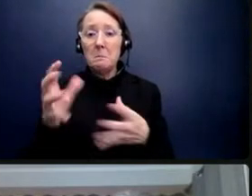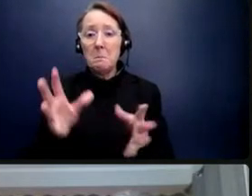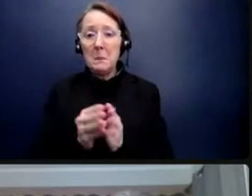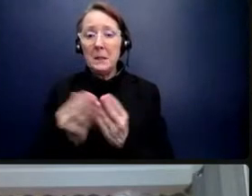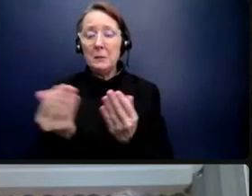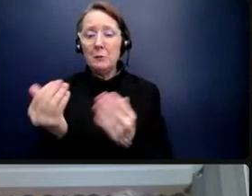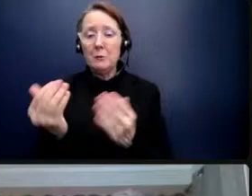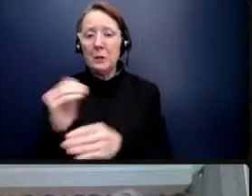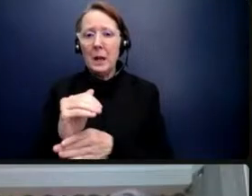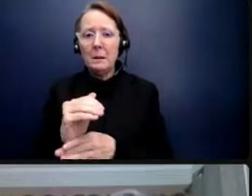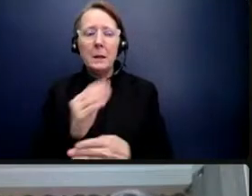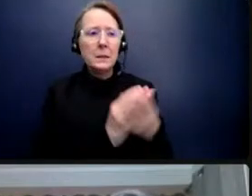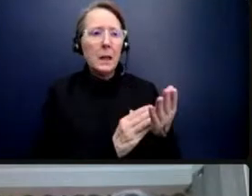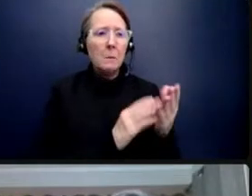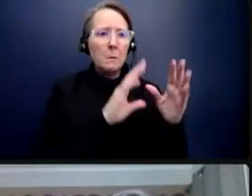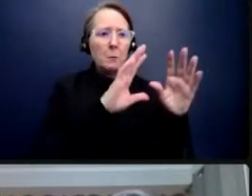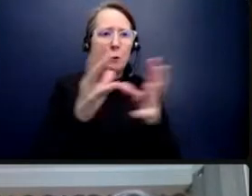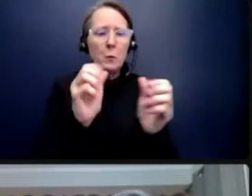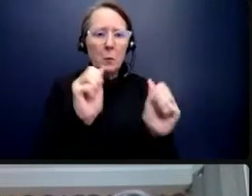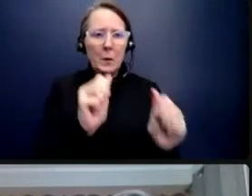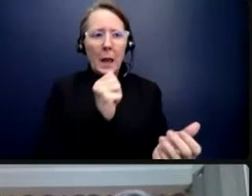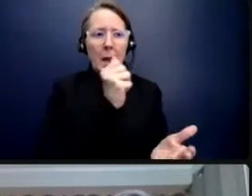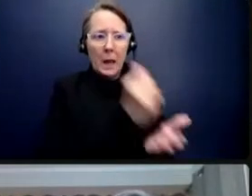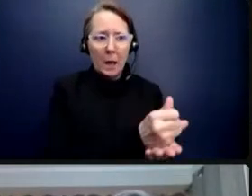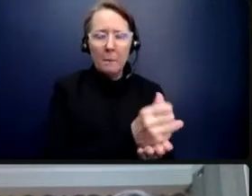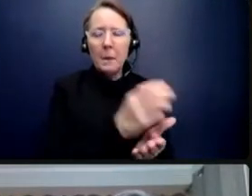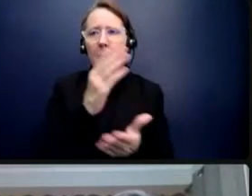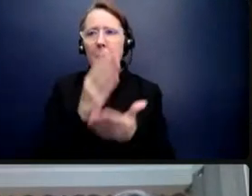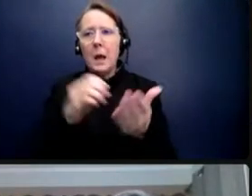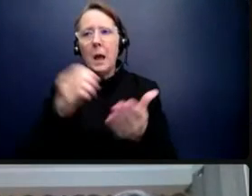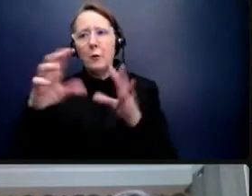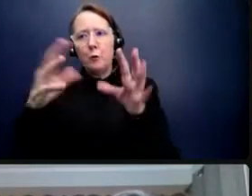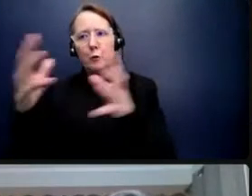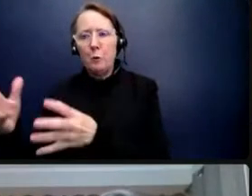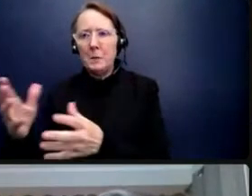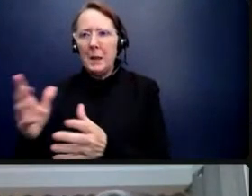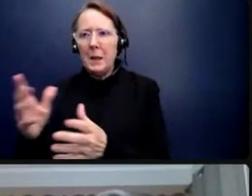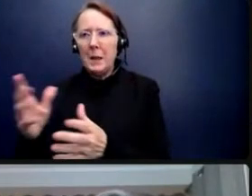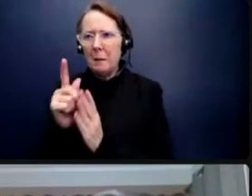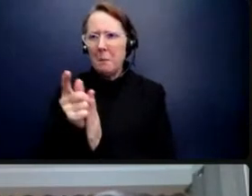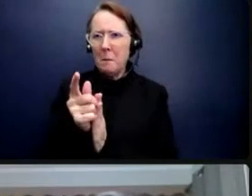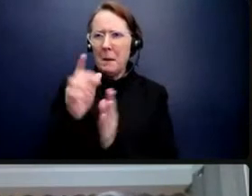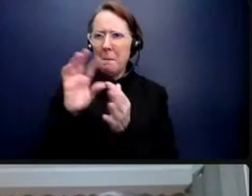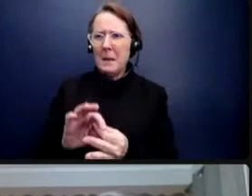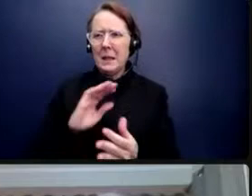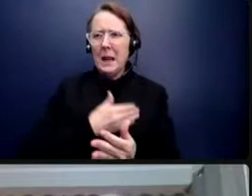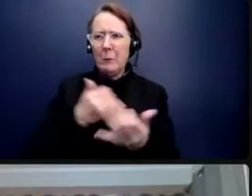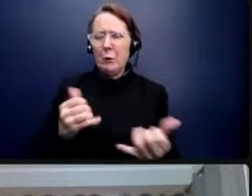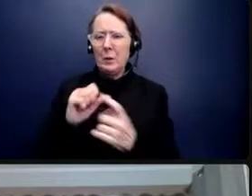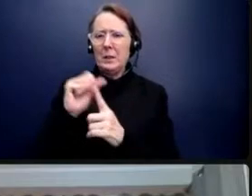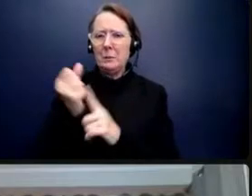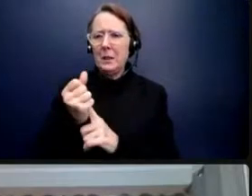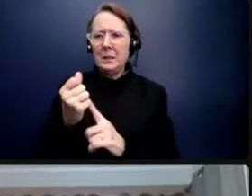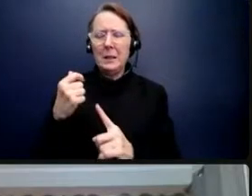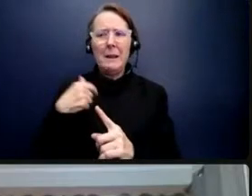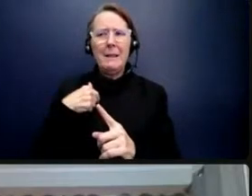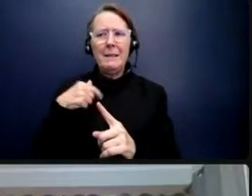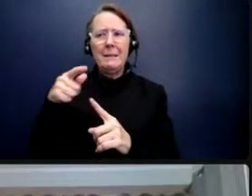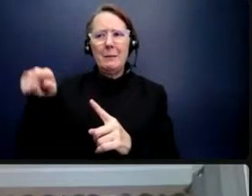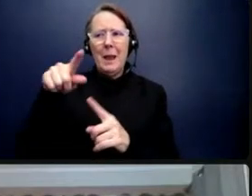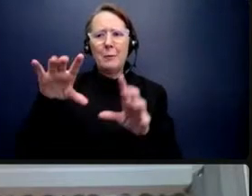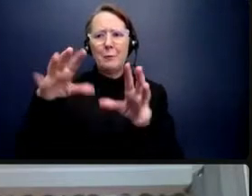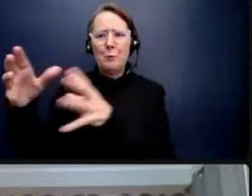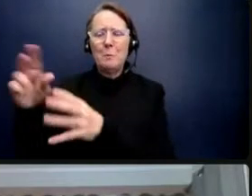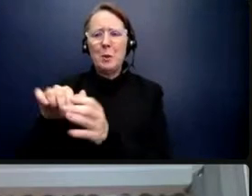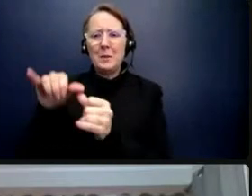help, and then others who at the moment, based on our current situations, are remaining outdoors.